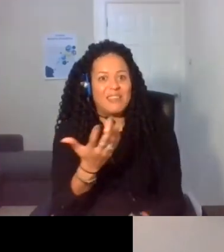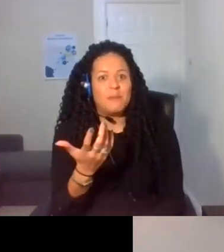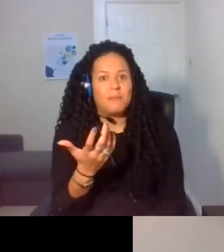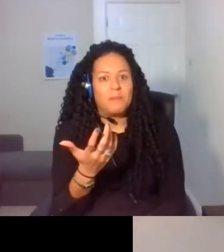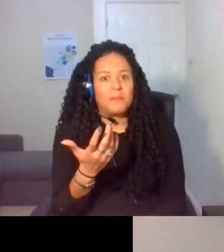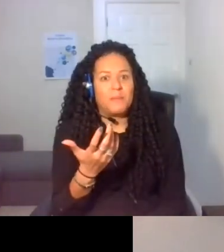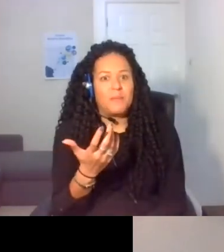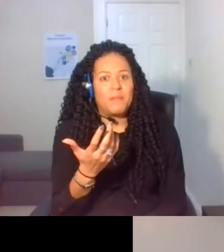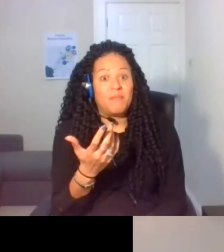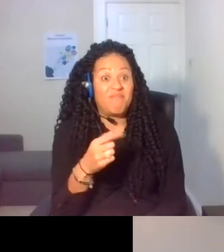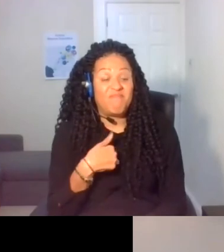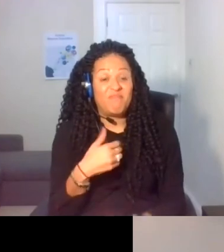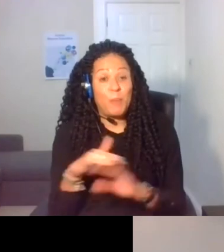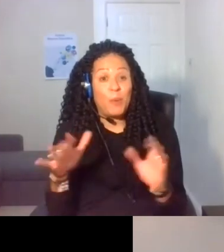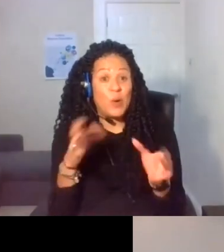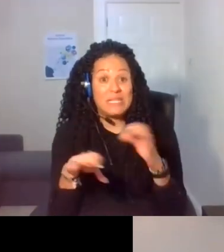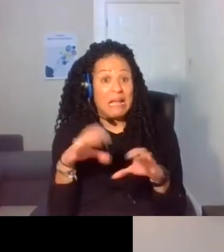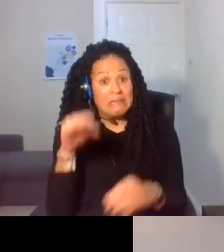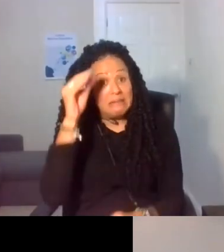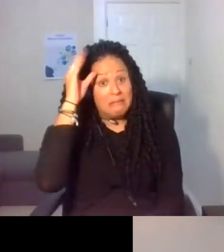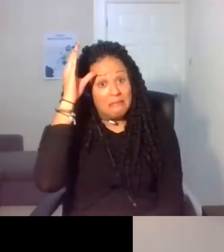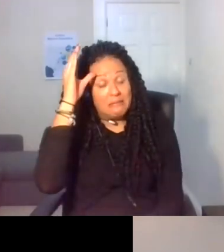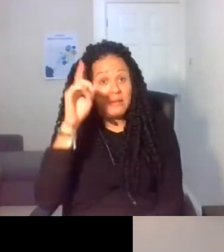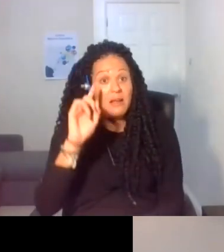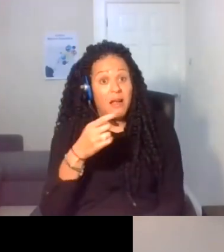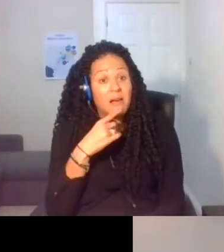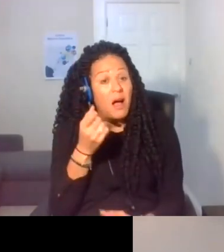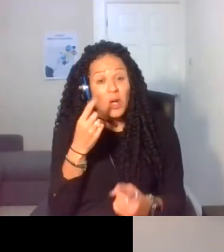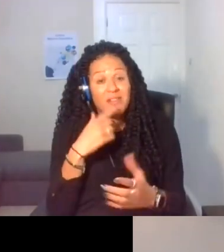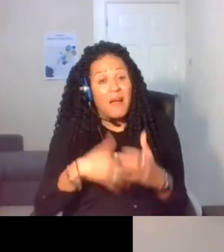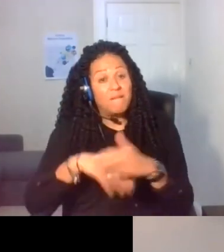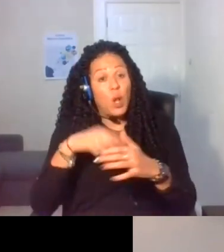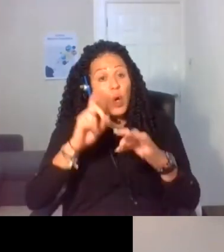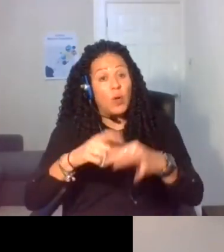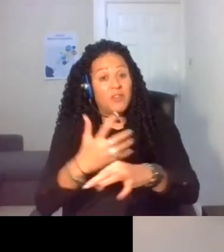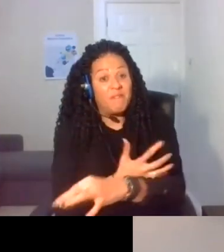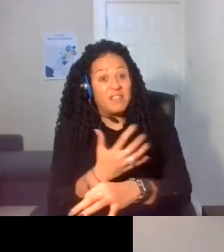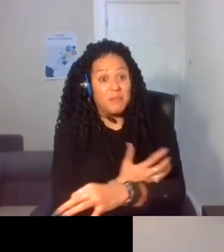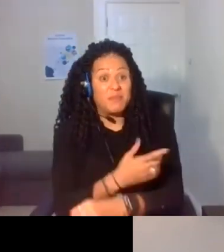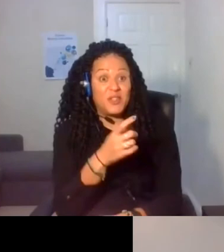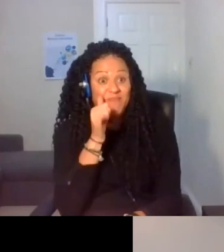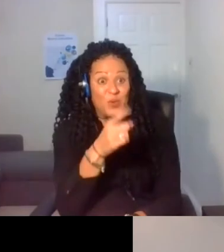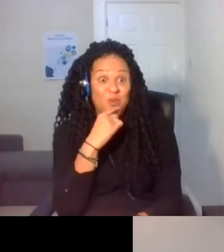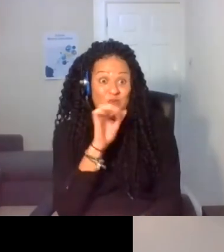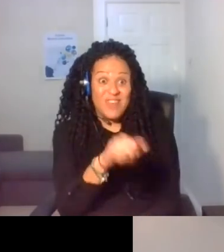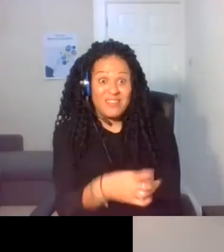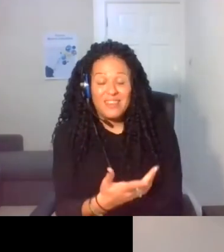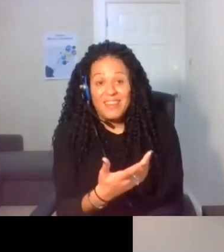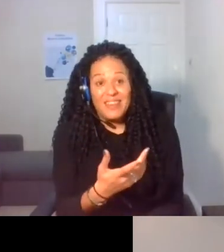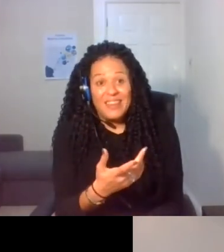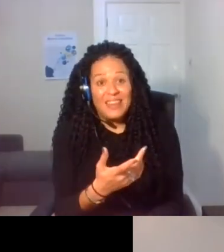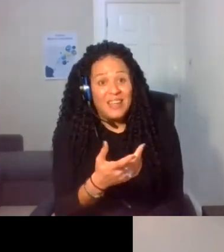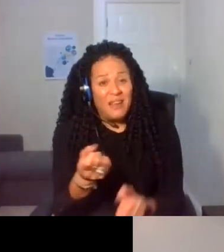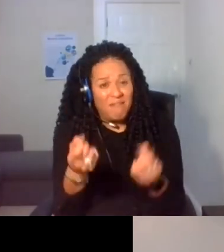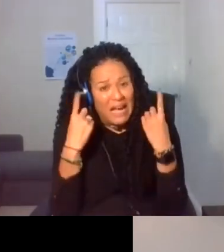am not a scientist and I can't understand the physics. I think, Isabelle, you'll back me up there. I wasn't really getting